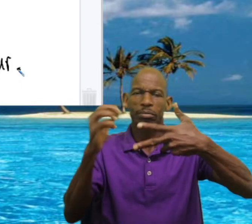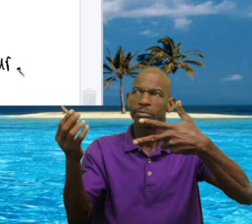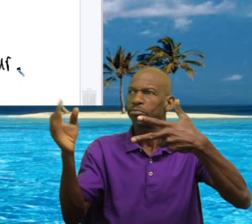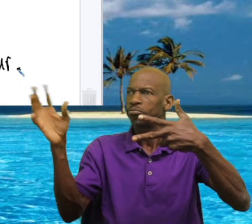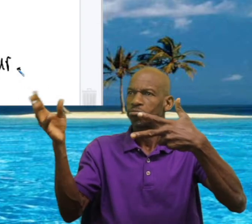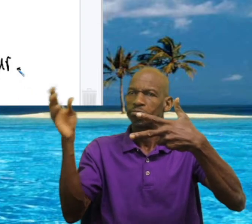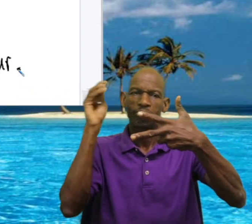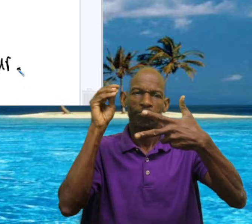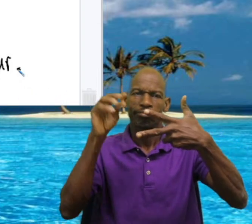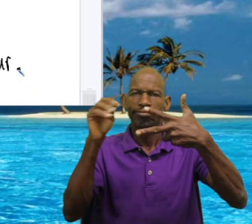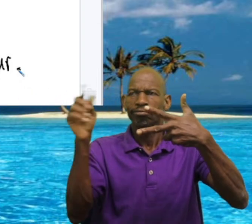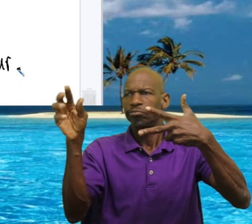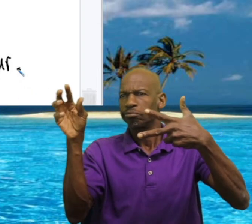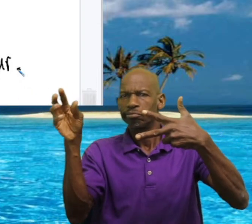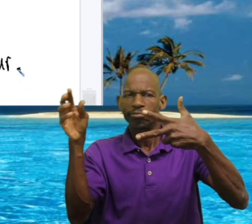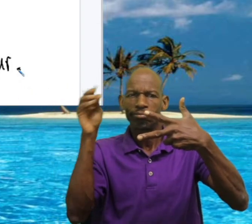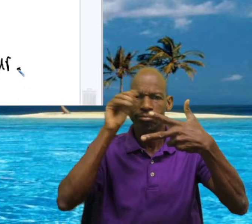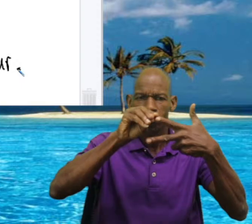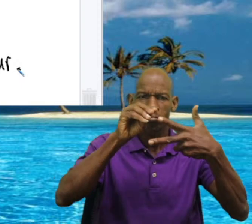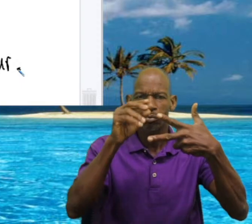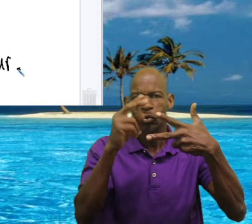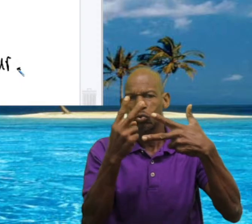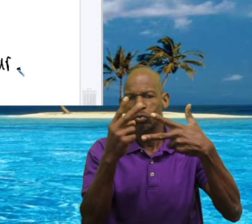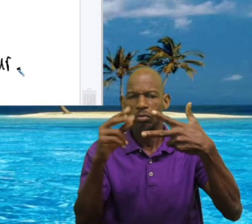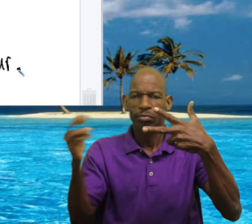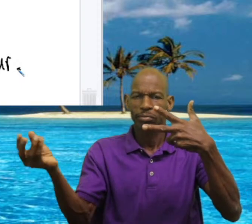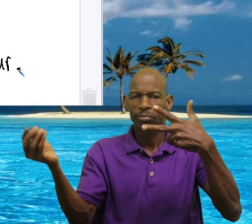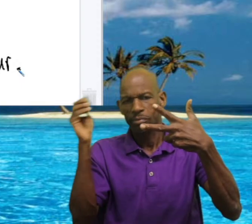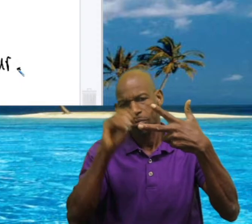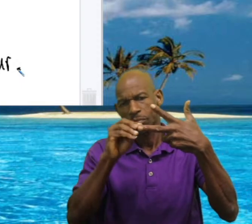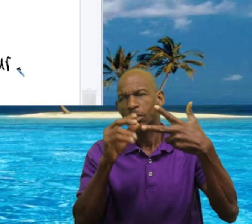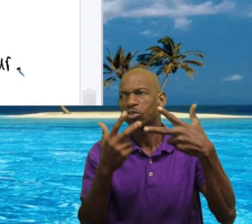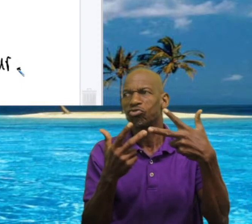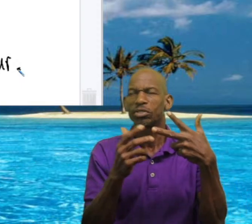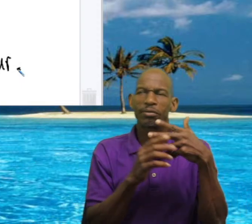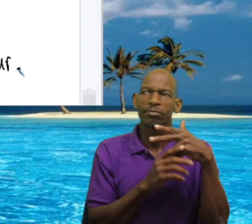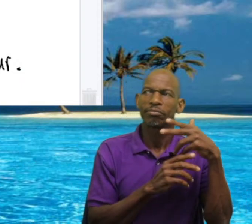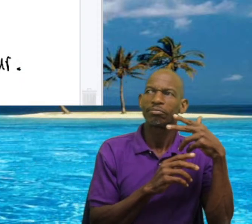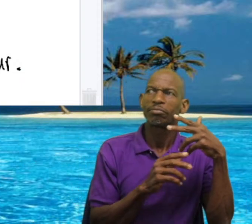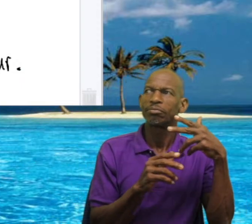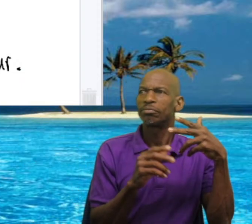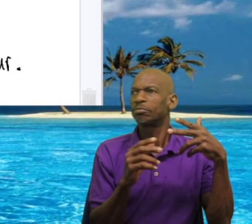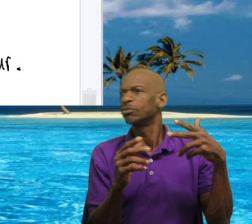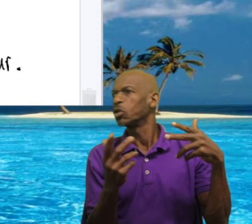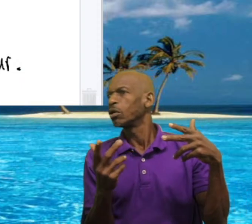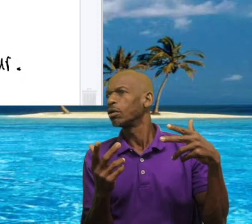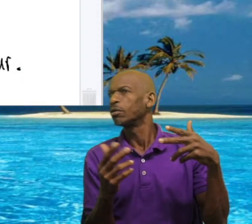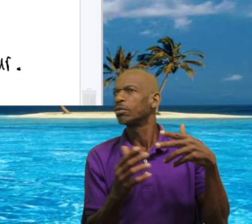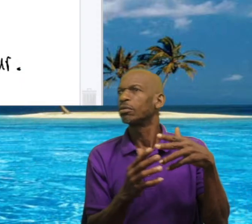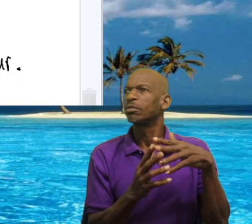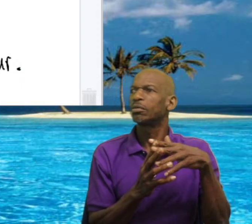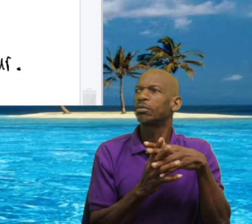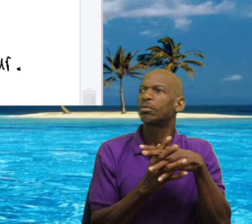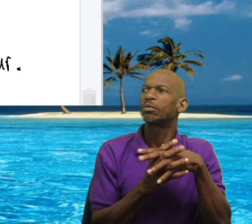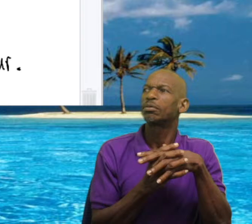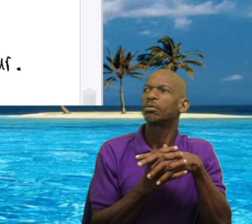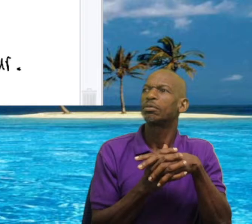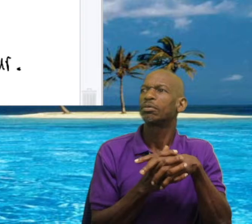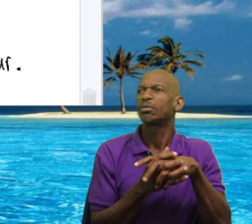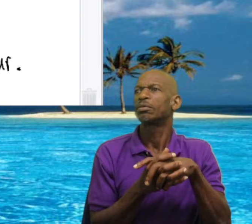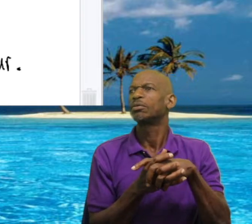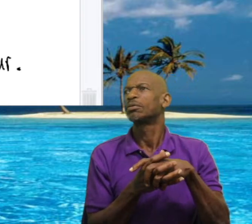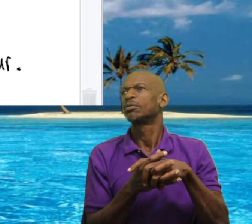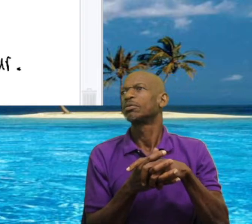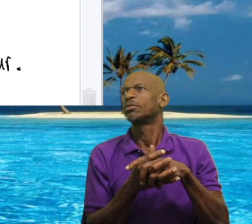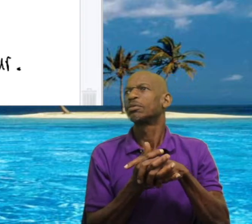what telling you about the, and we did the main idea already. See this main idea, we're talking about the sun. What about the